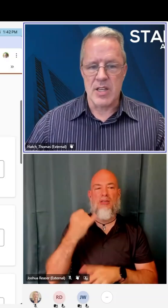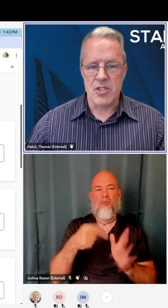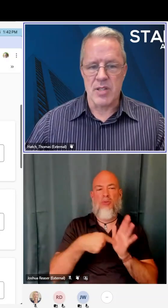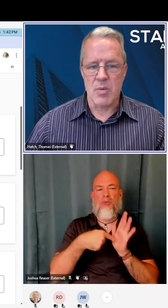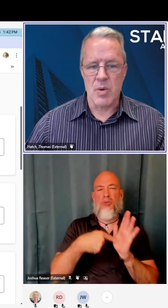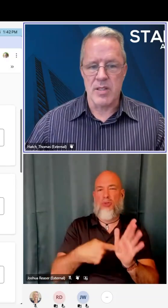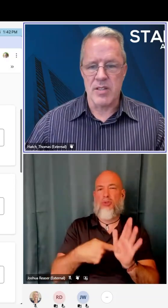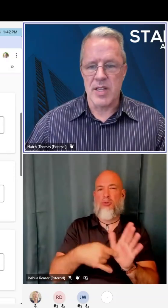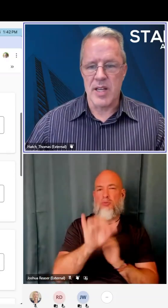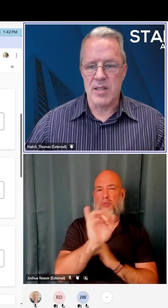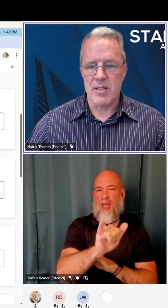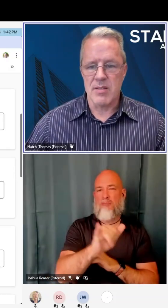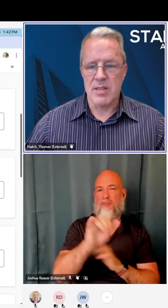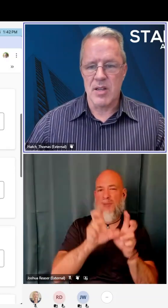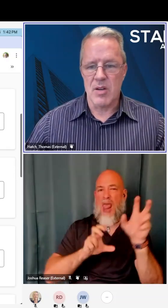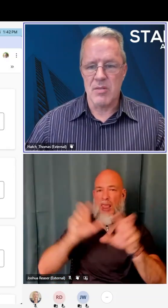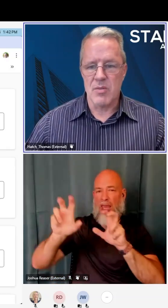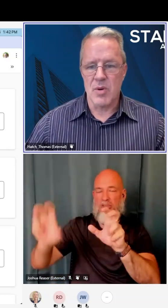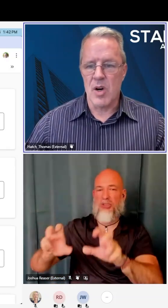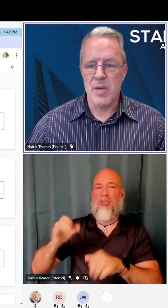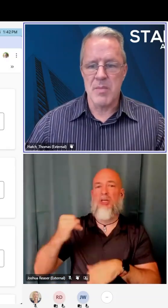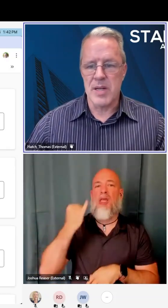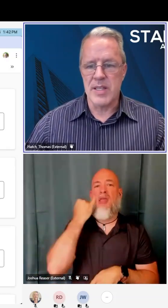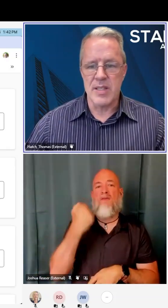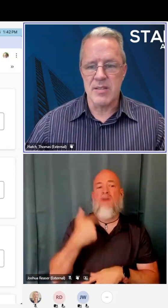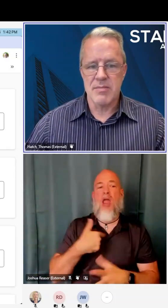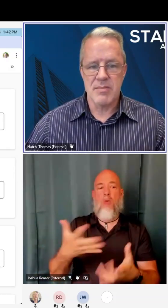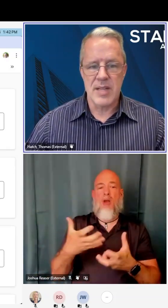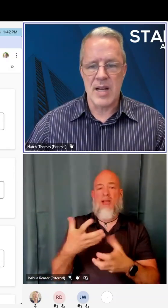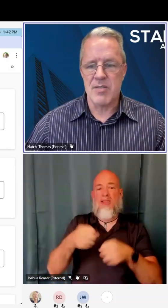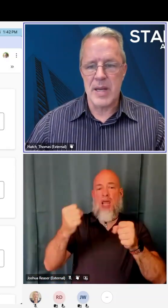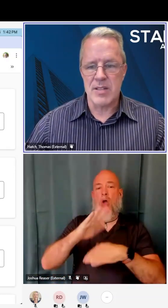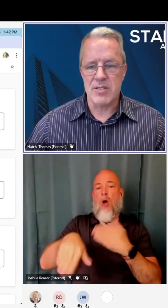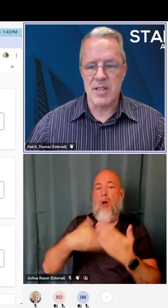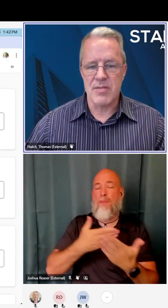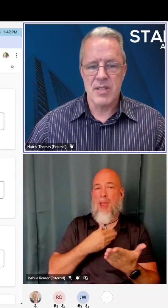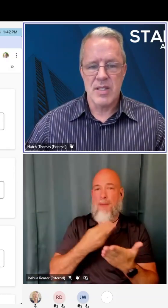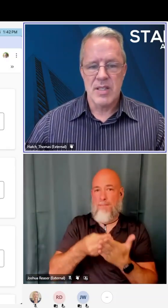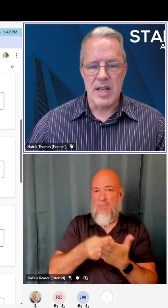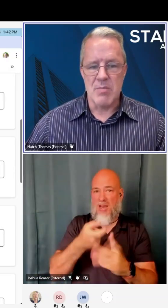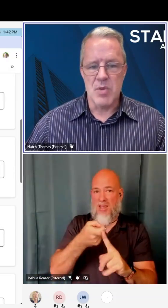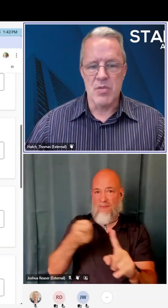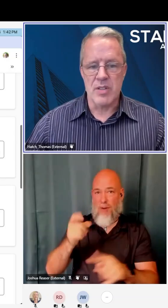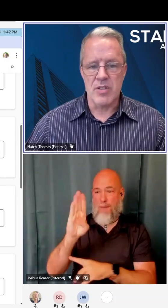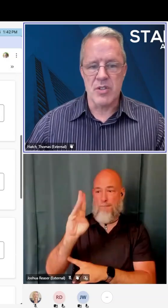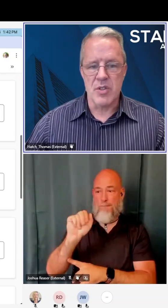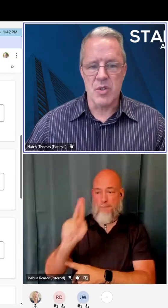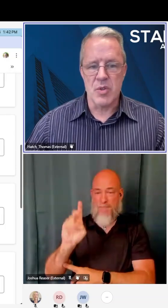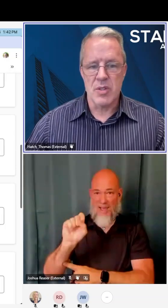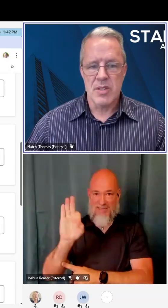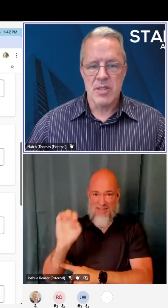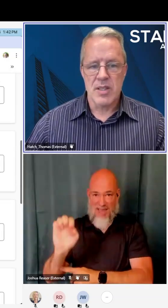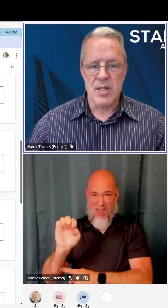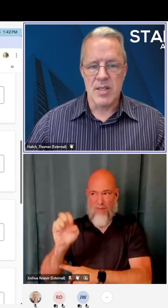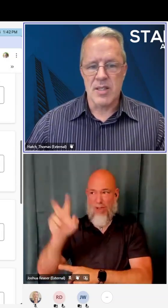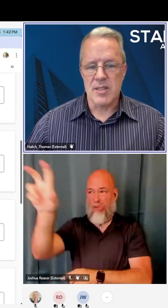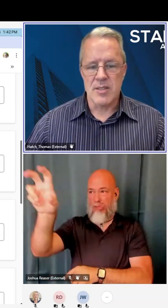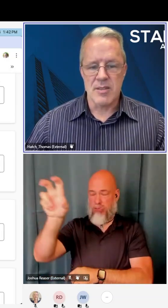investment allocation, I wanted to take all my money out of BankSafe and move it